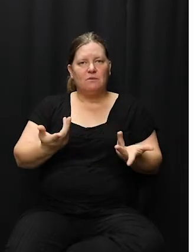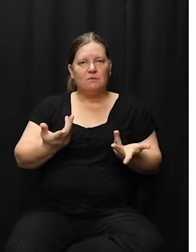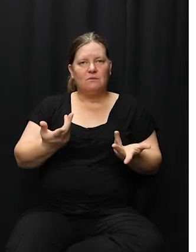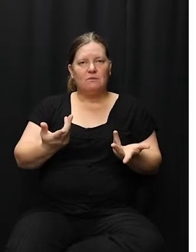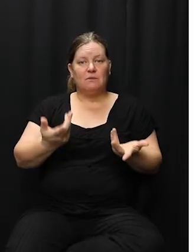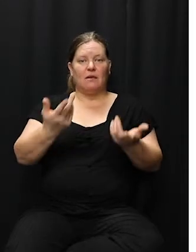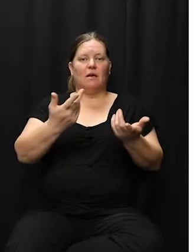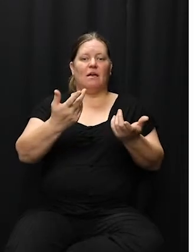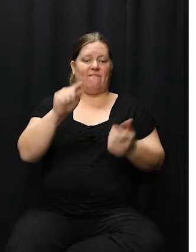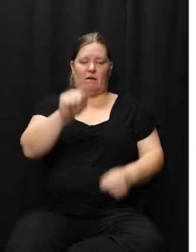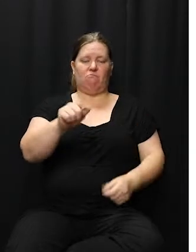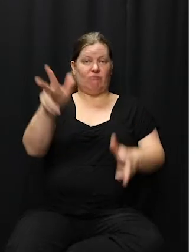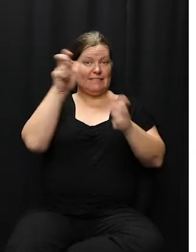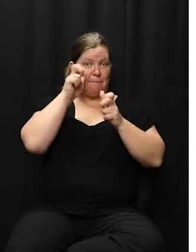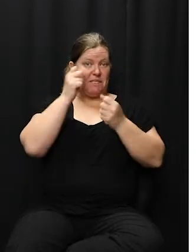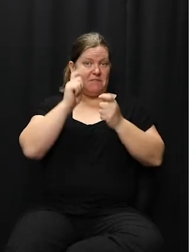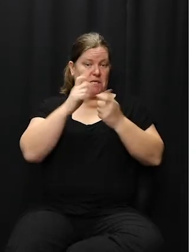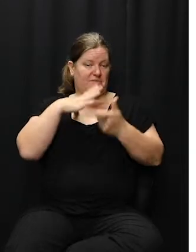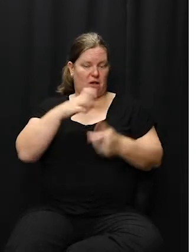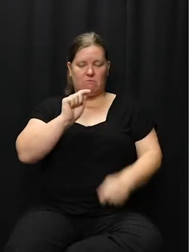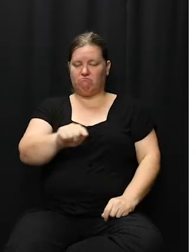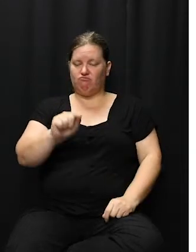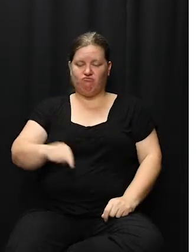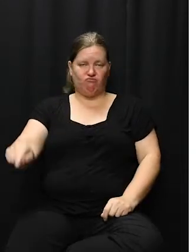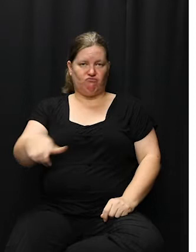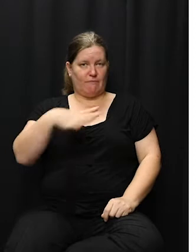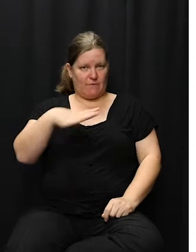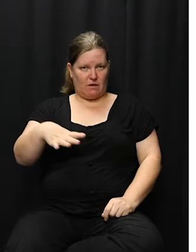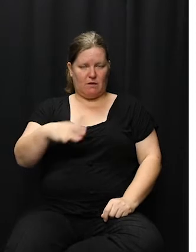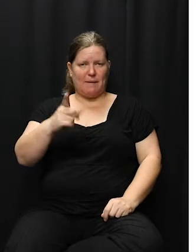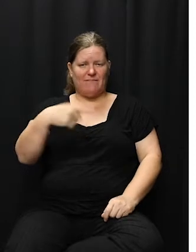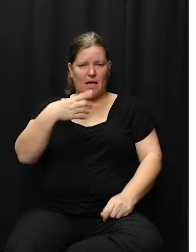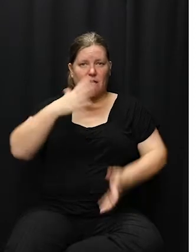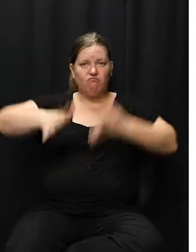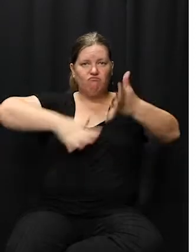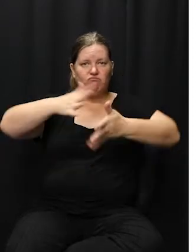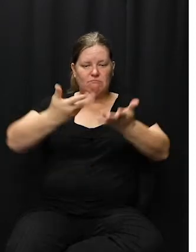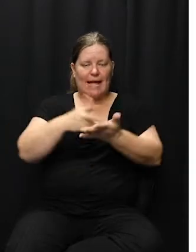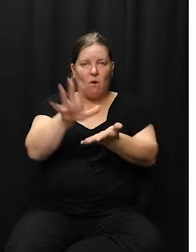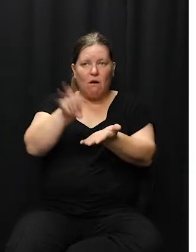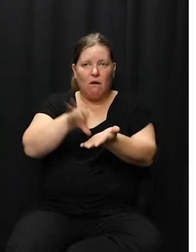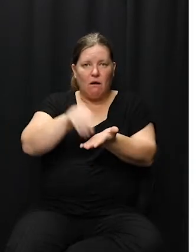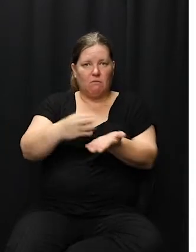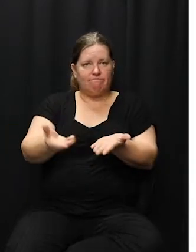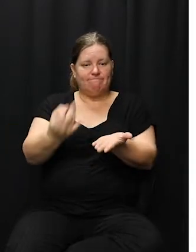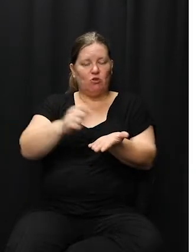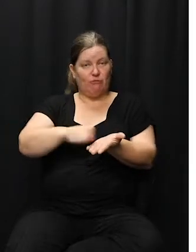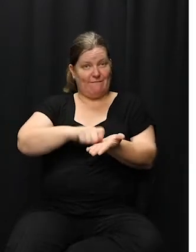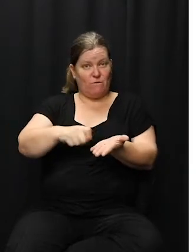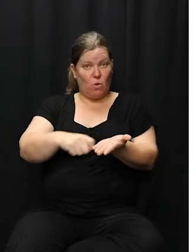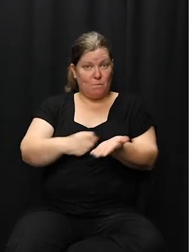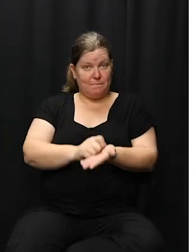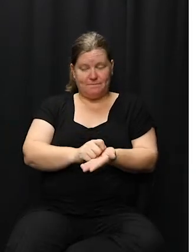So if it's a receptive test, the child just presses buttons or you choose an option and that's fine. But if it's expressive, how can you write the